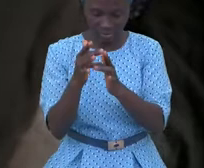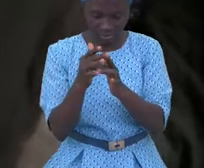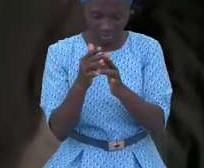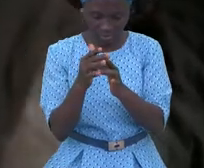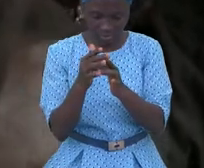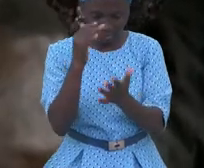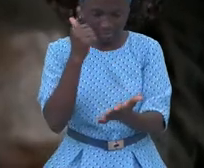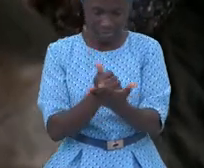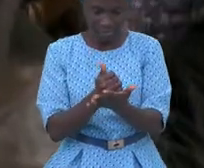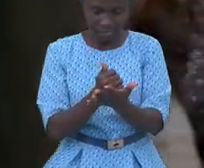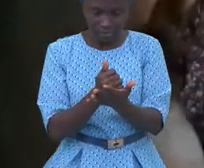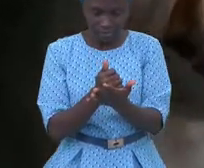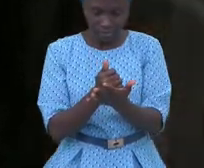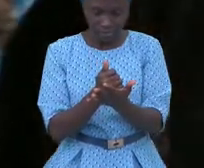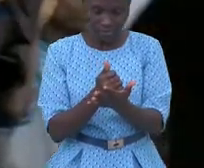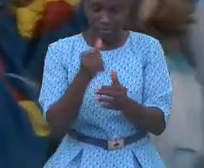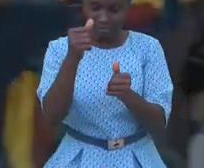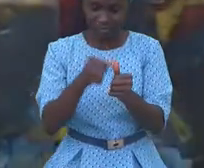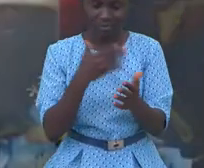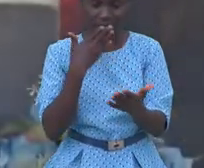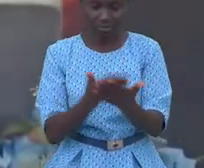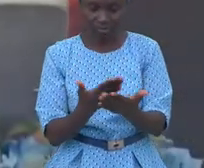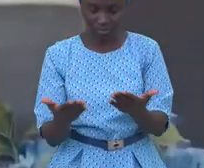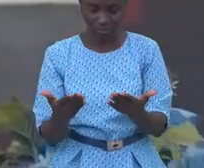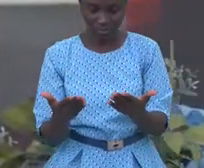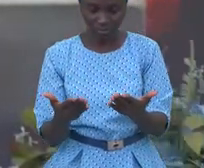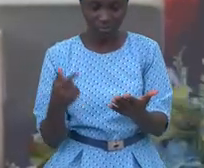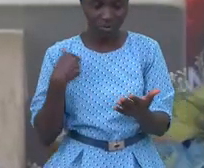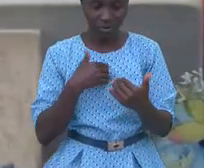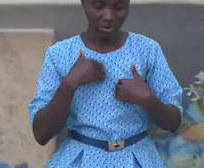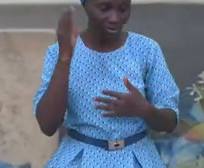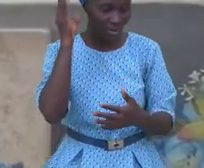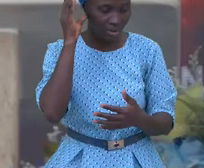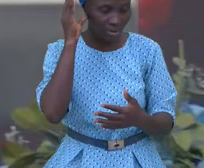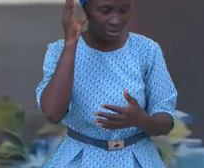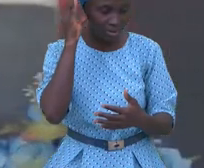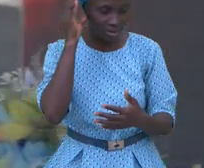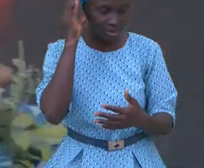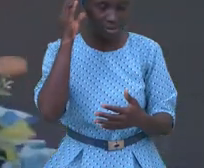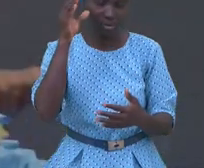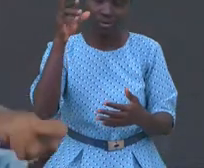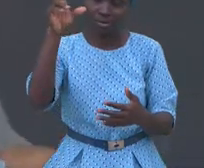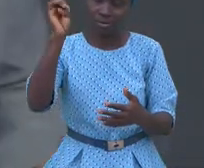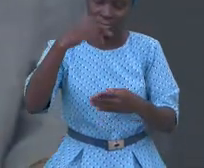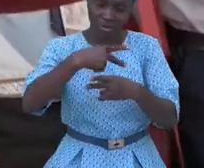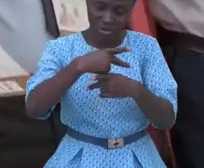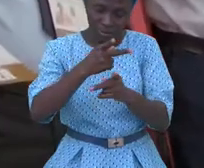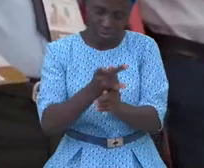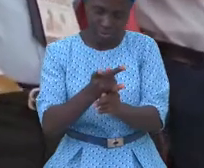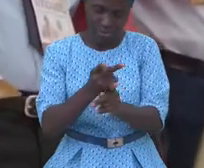Jesus, every good thing we have heard, reproduce in